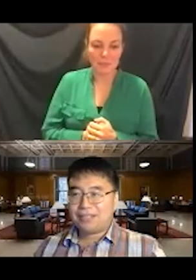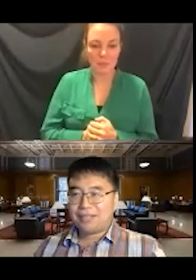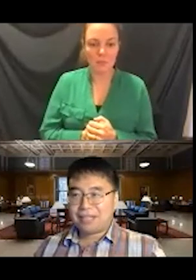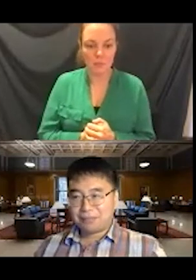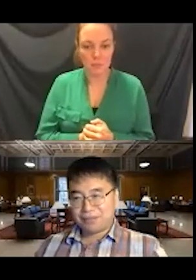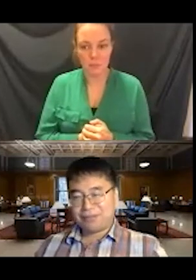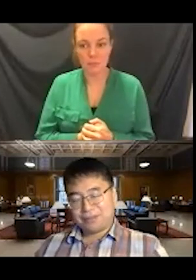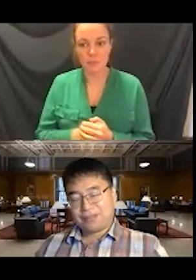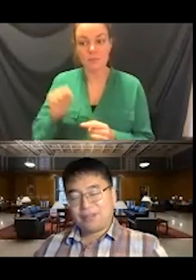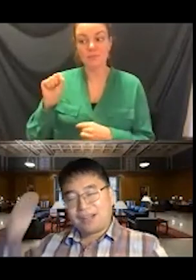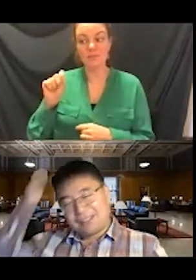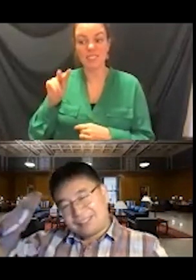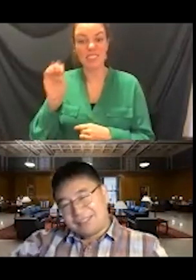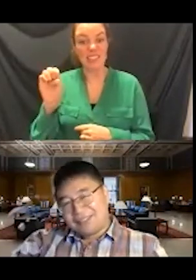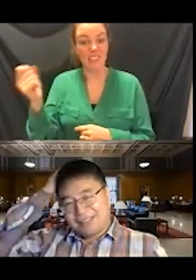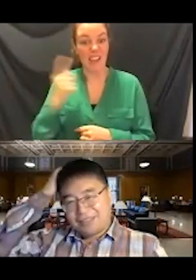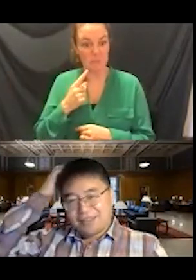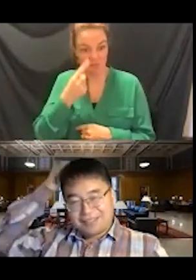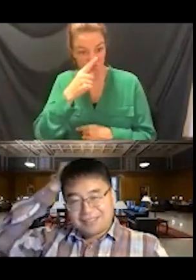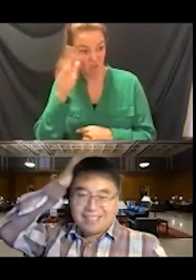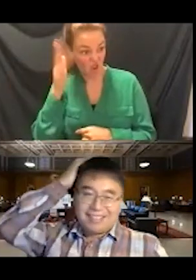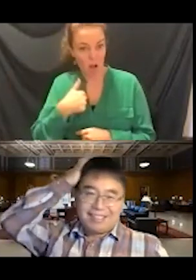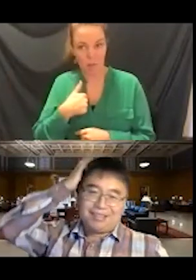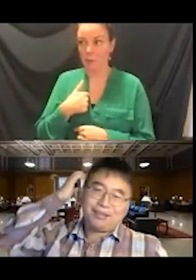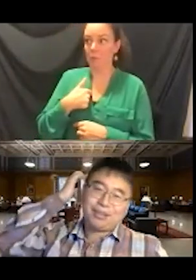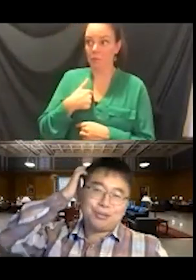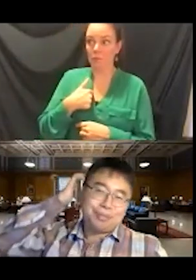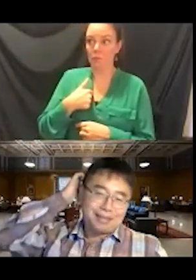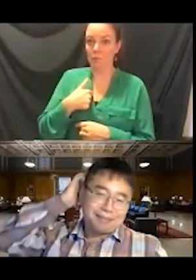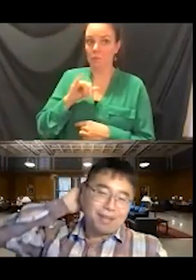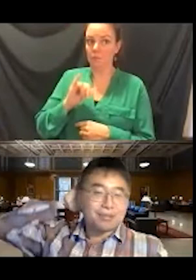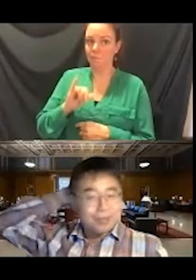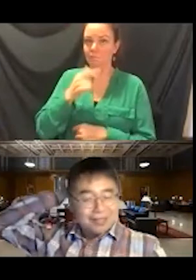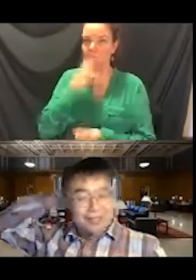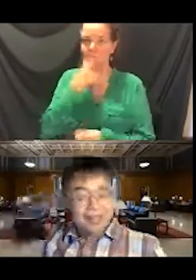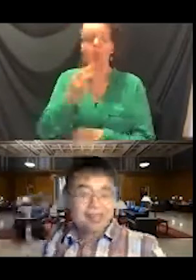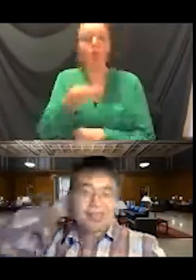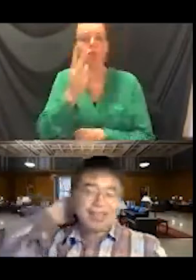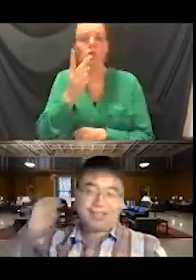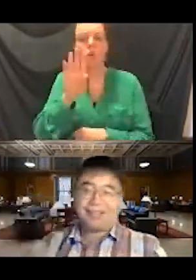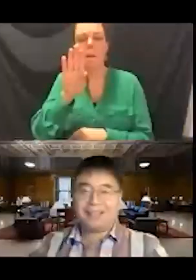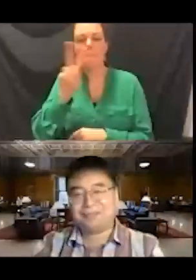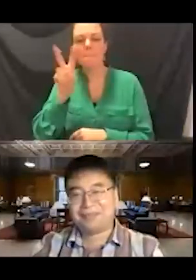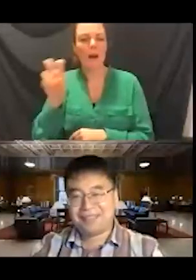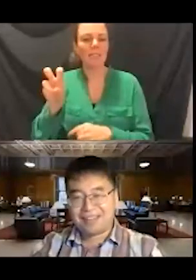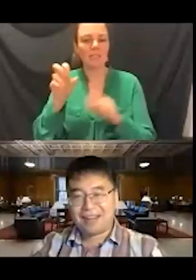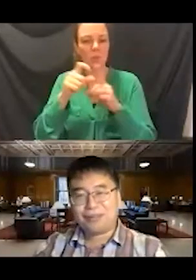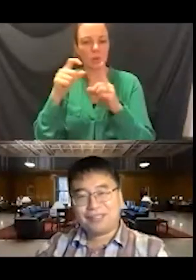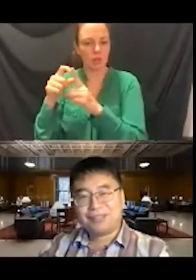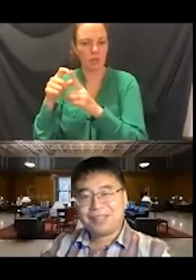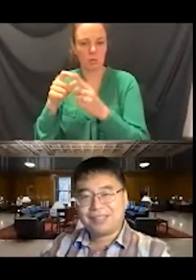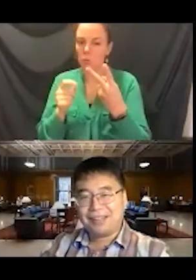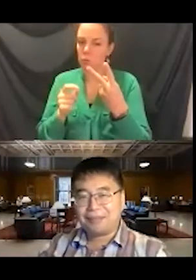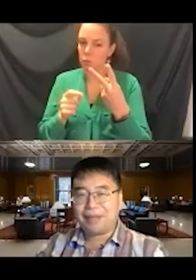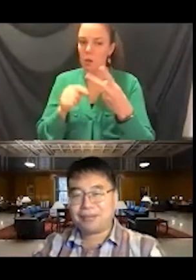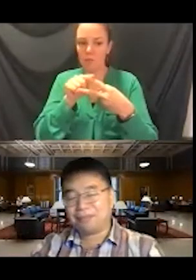When Steve asked me to do this talk, I thought, there are two big buzzwords that I wanted